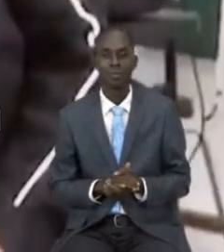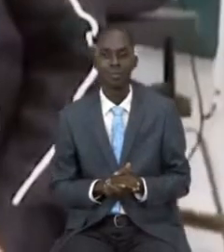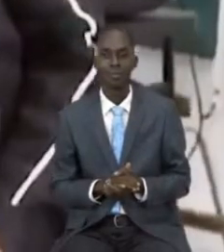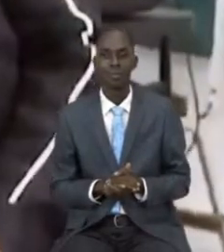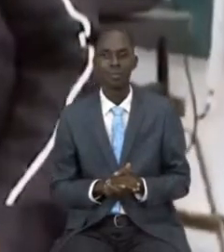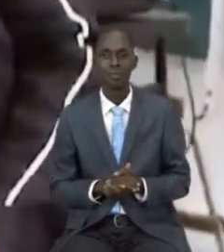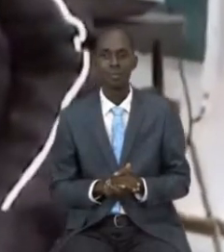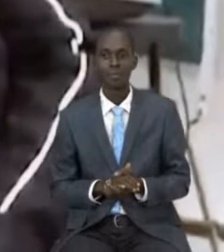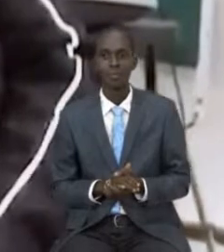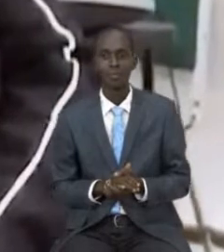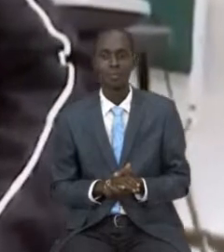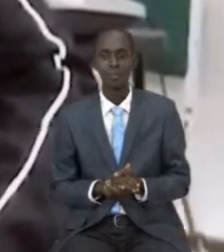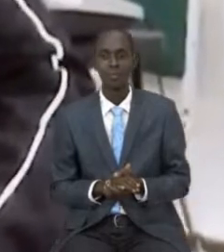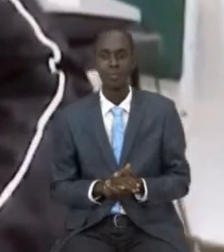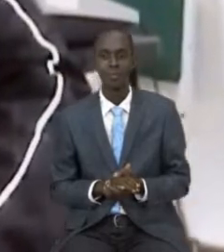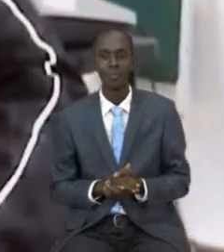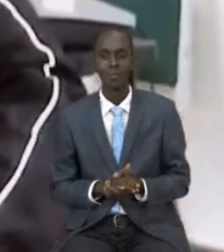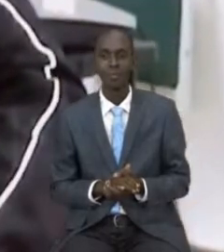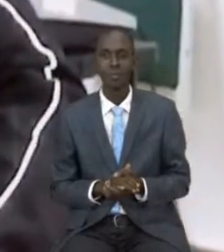He was blind.